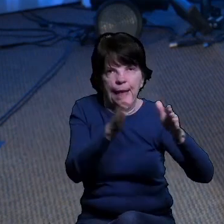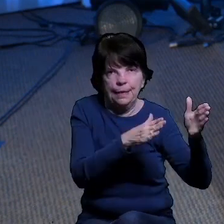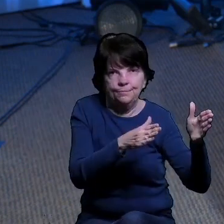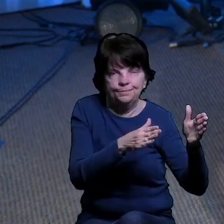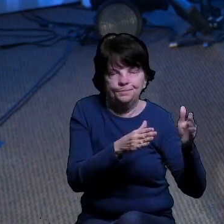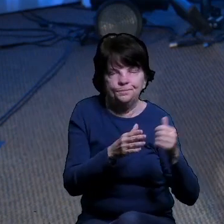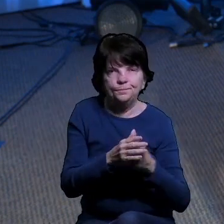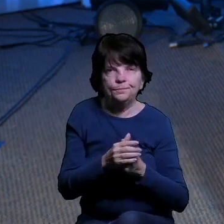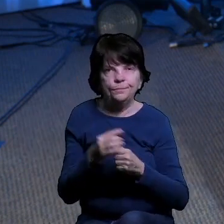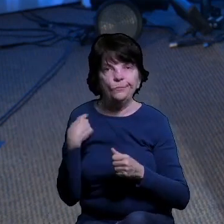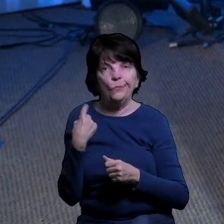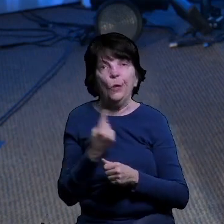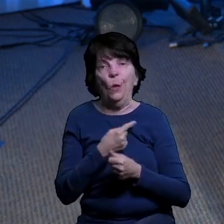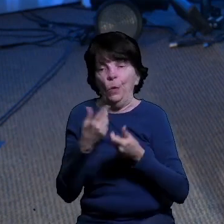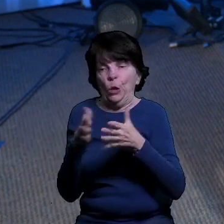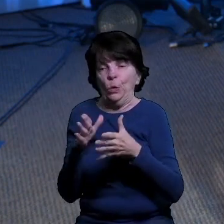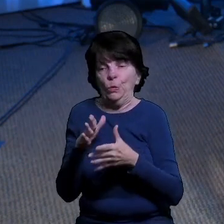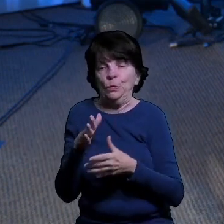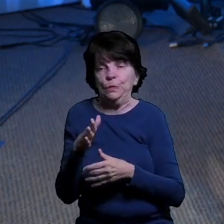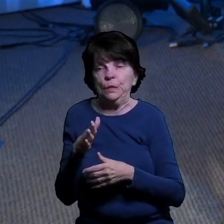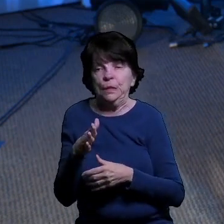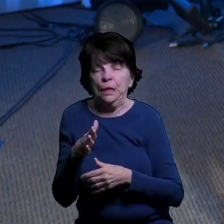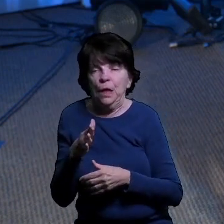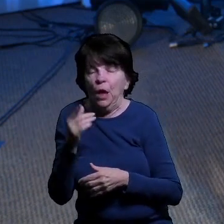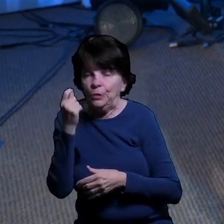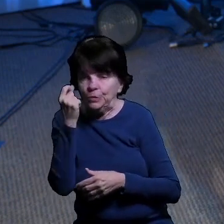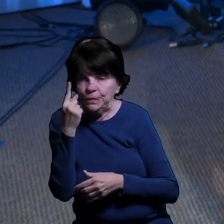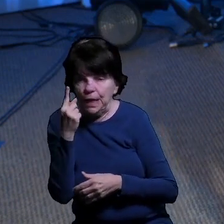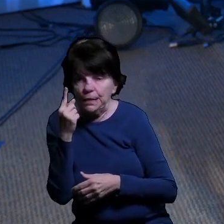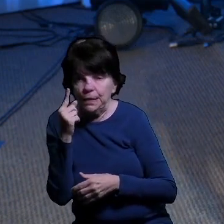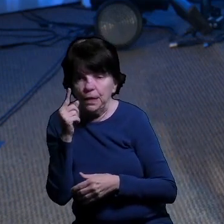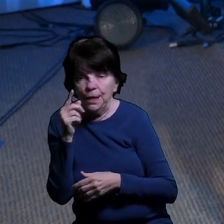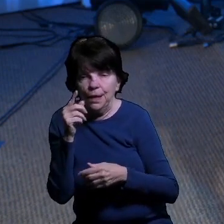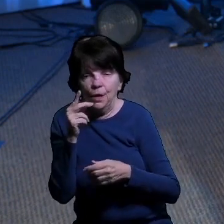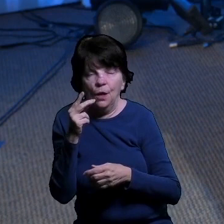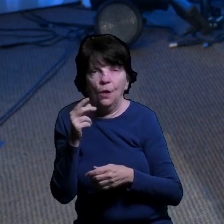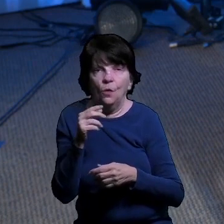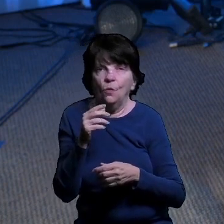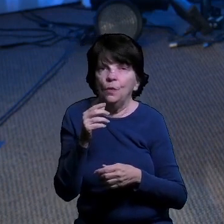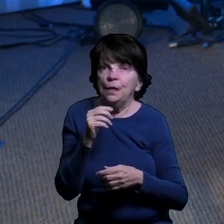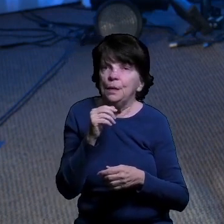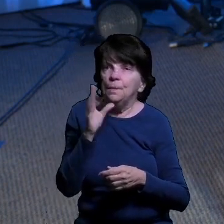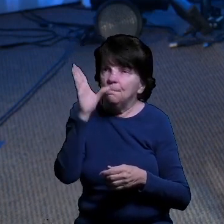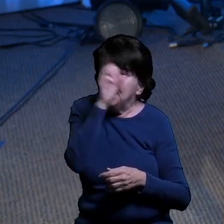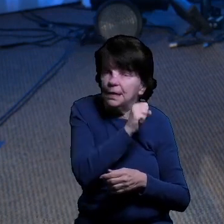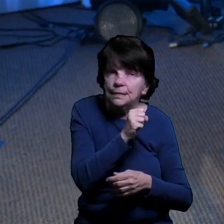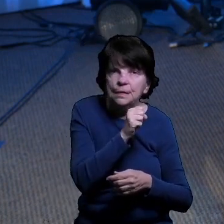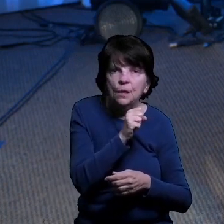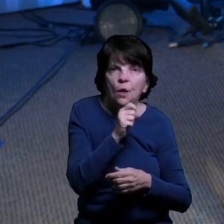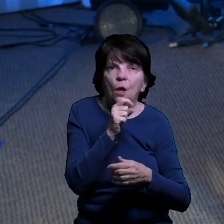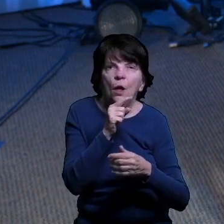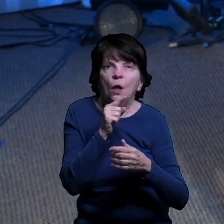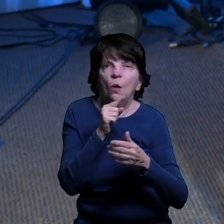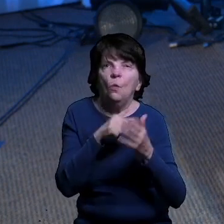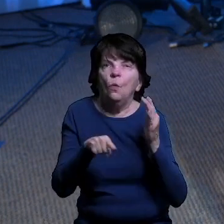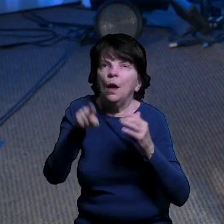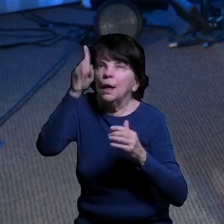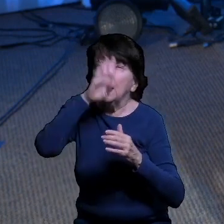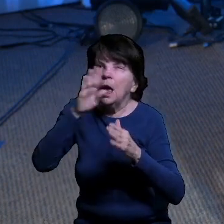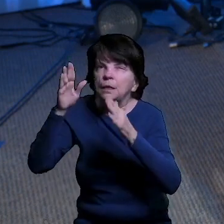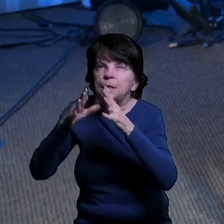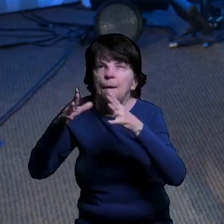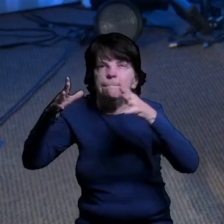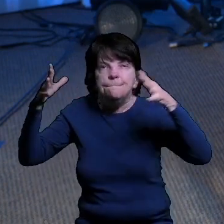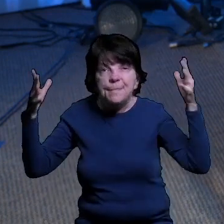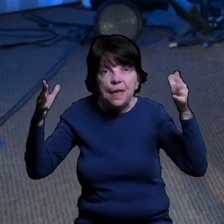lose sight of the bigger picture. God's wanting to do things not only in you and through you, but God's wanting to use